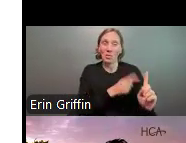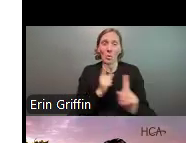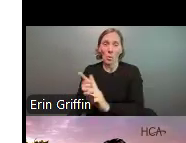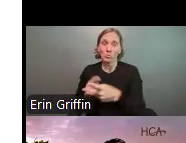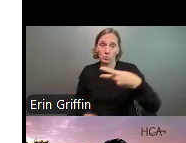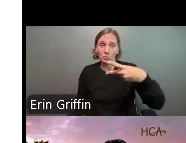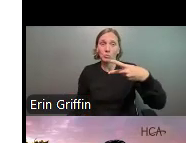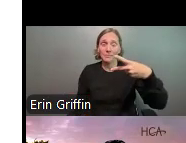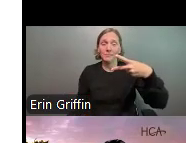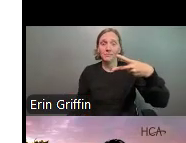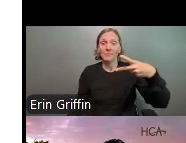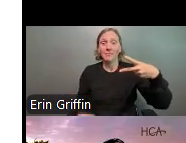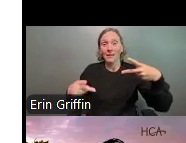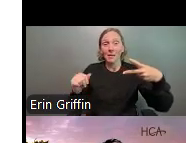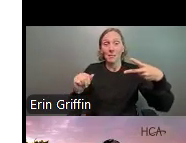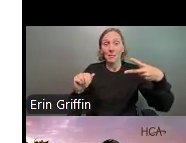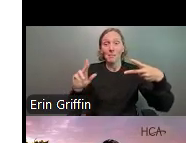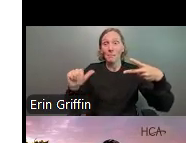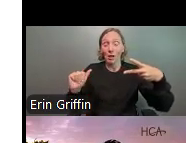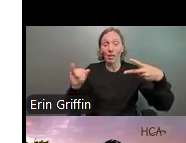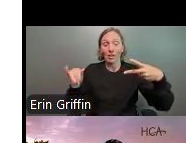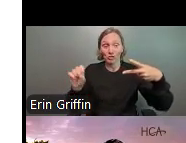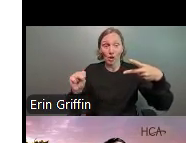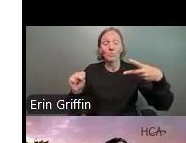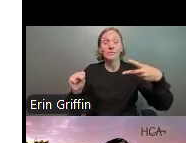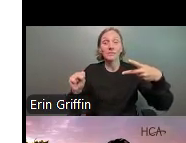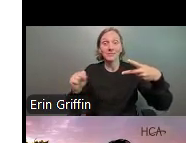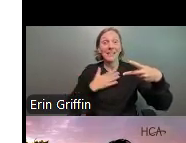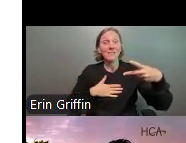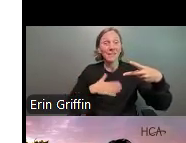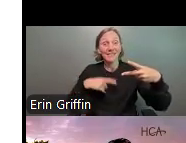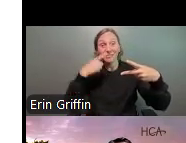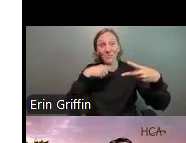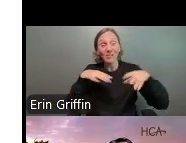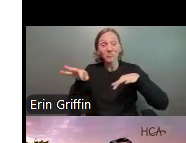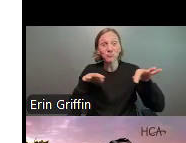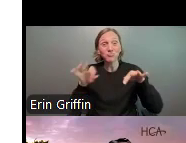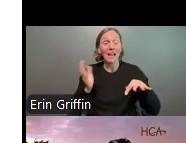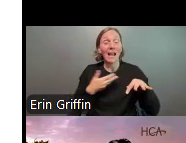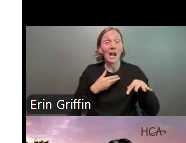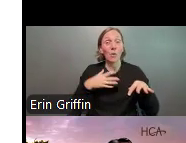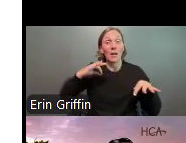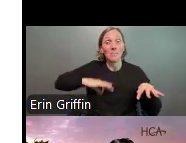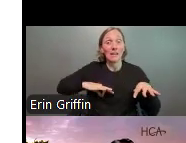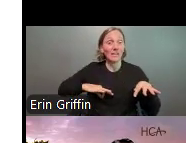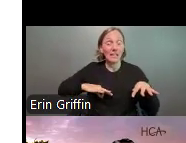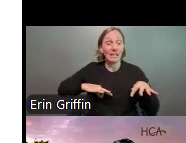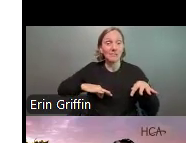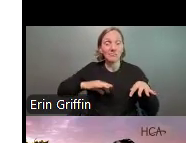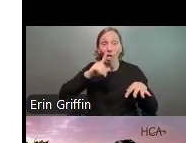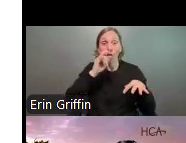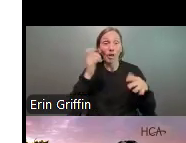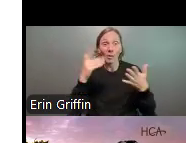going to ask Colette Jones to walk us through how we've created our benefit package to meet